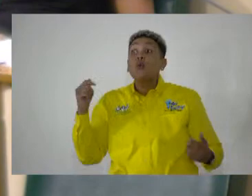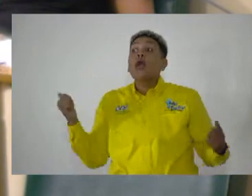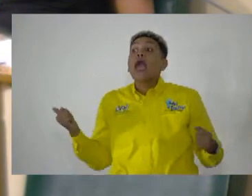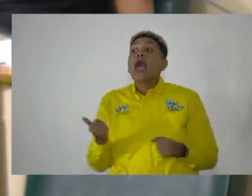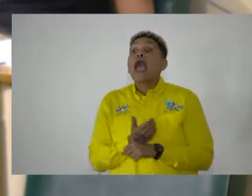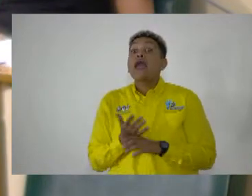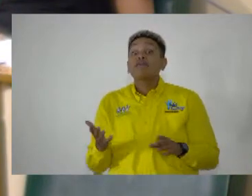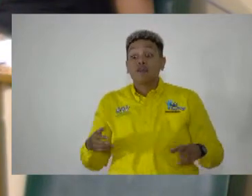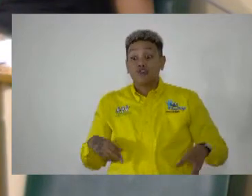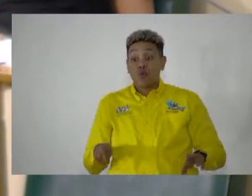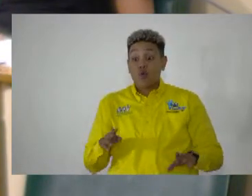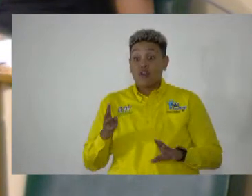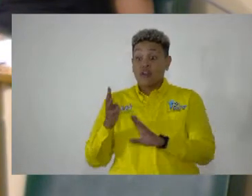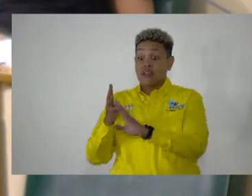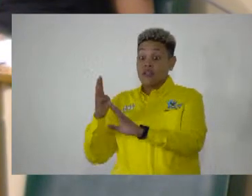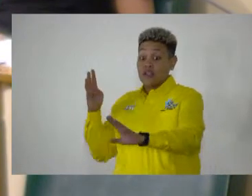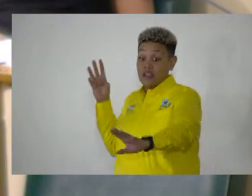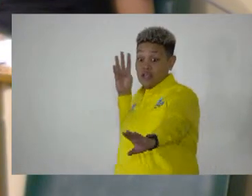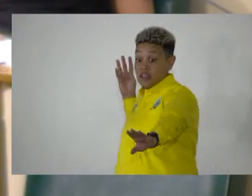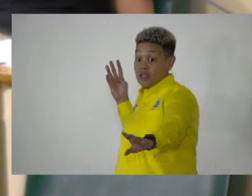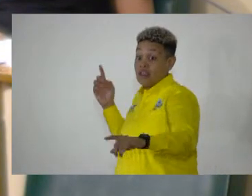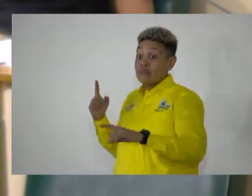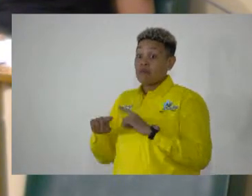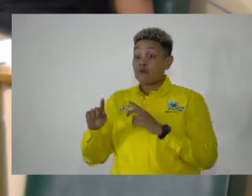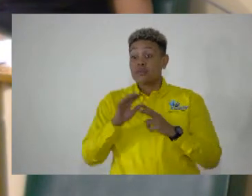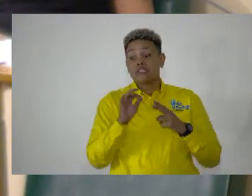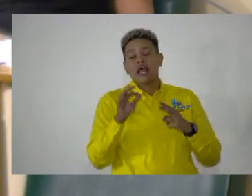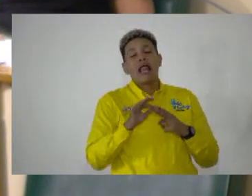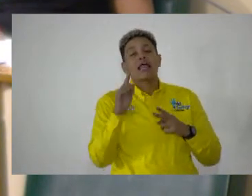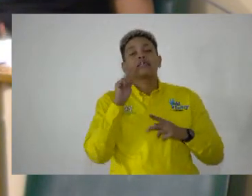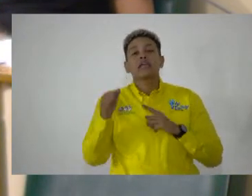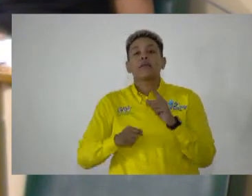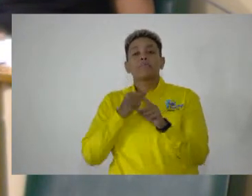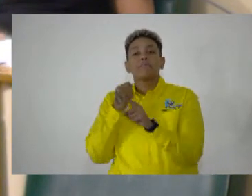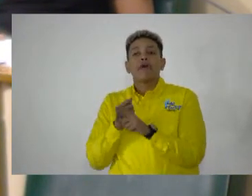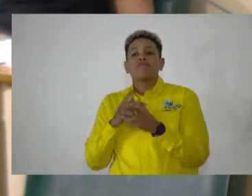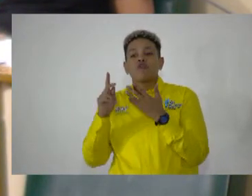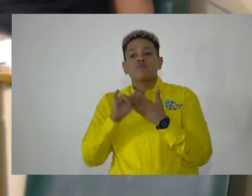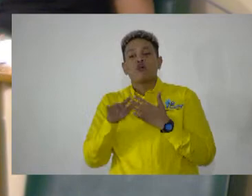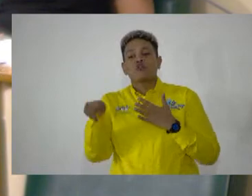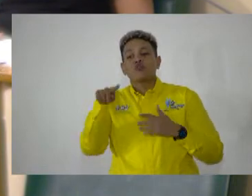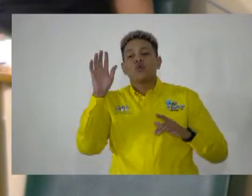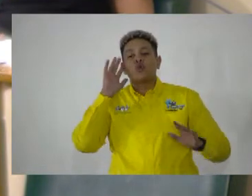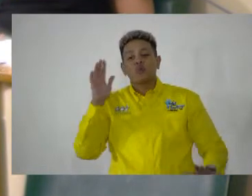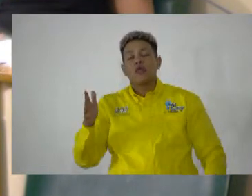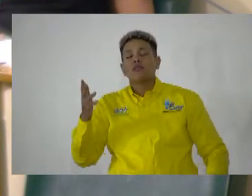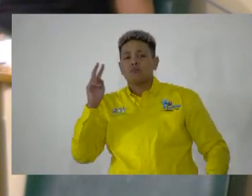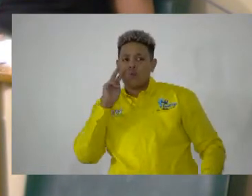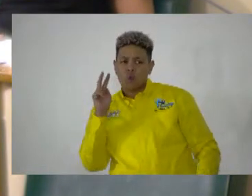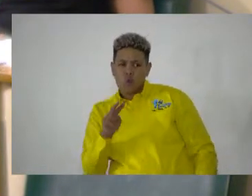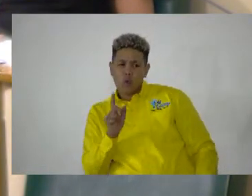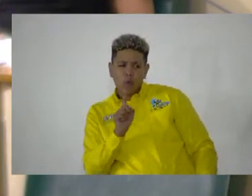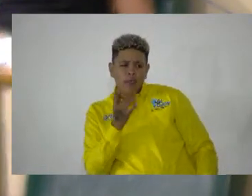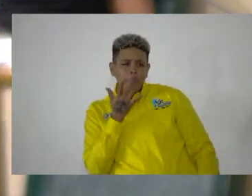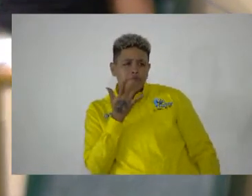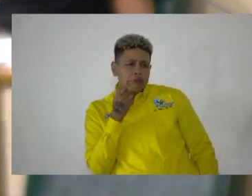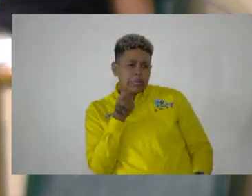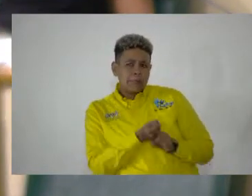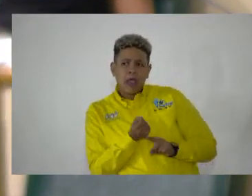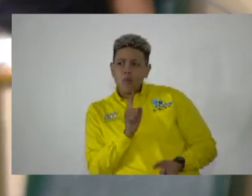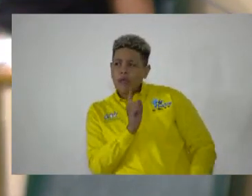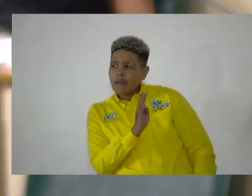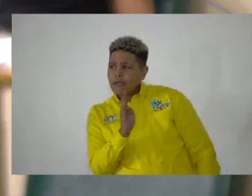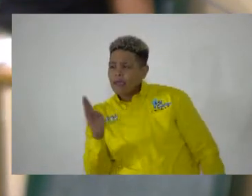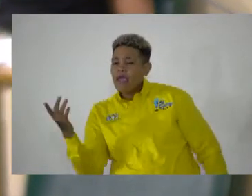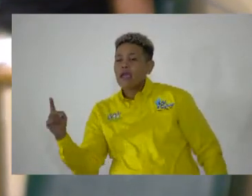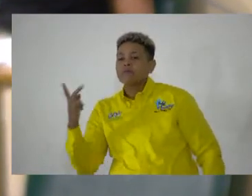long stretches, but we want you to select impactful projects. So you would look very closely in your